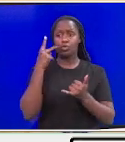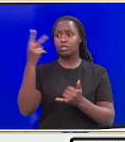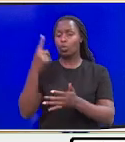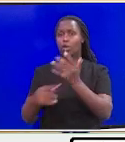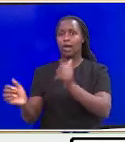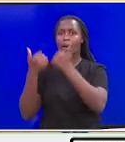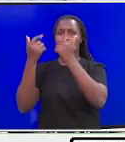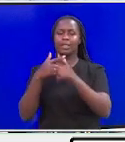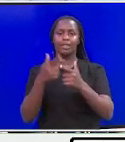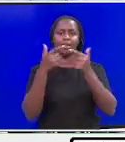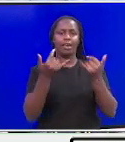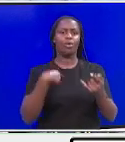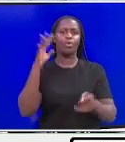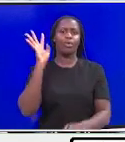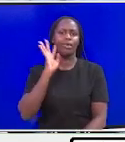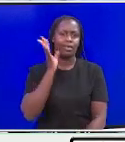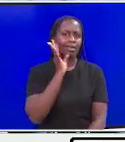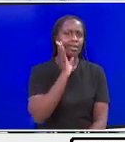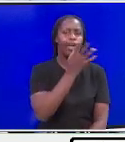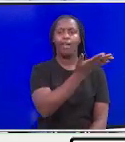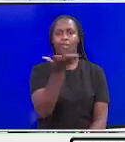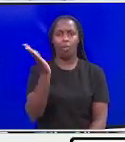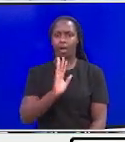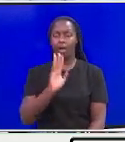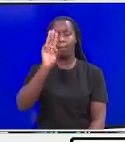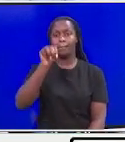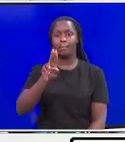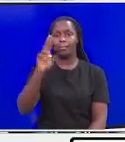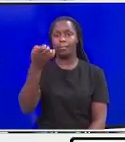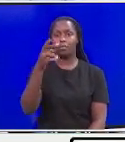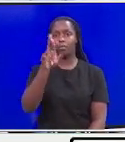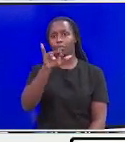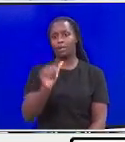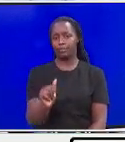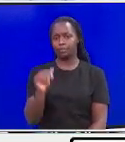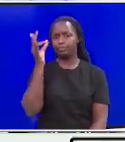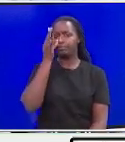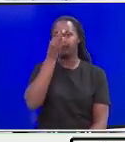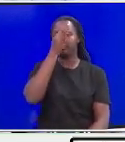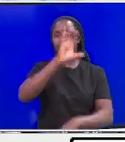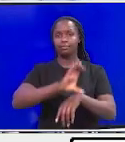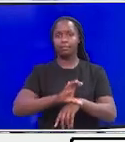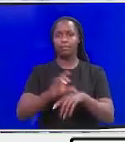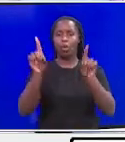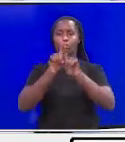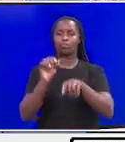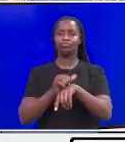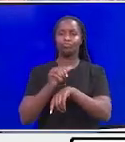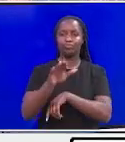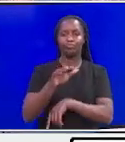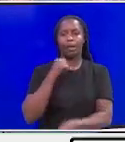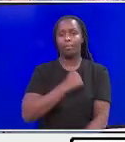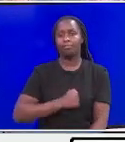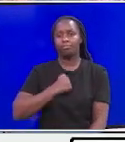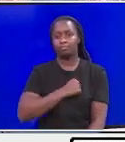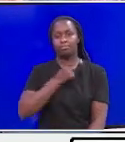budaza zaidi tusikia kila pale kila pale. Bishop Anthony Muheria of the Catholic Diocese of Nyeri has sent condolences to the families